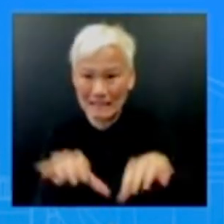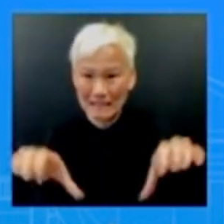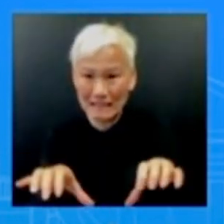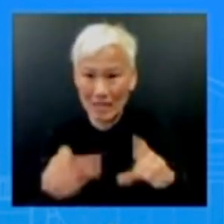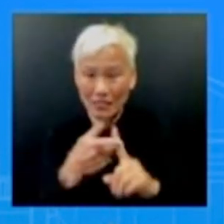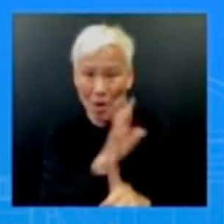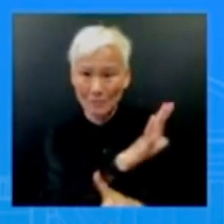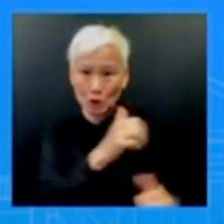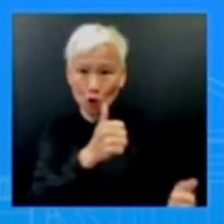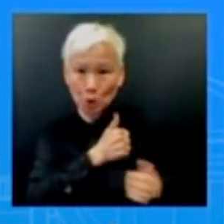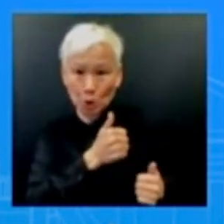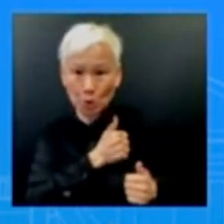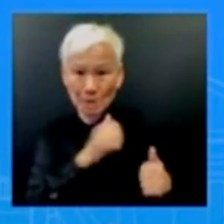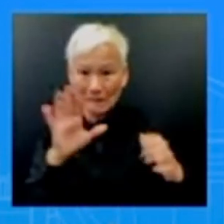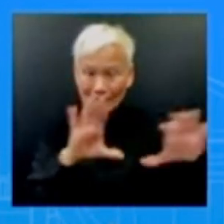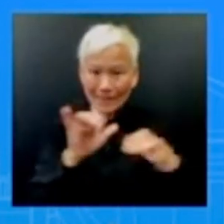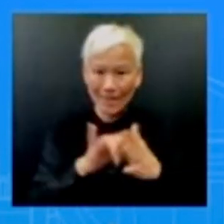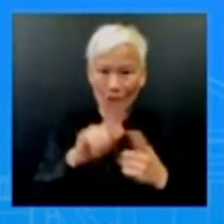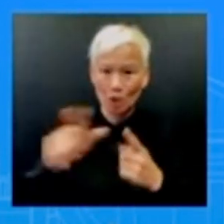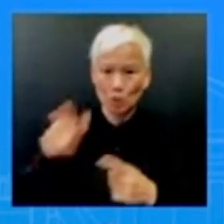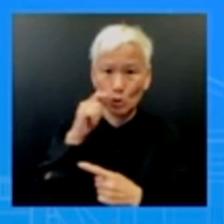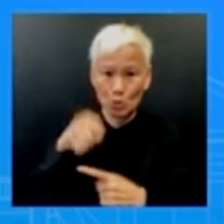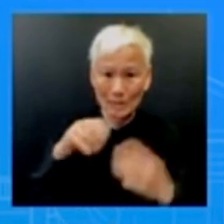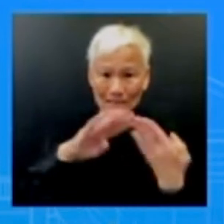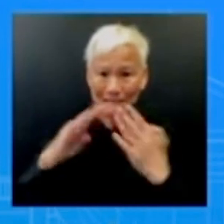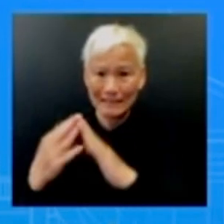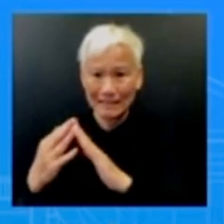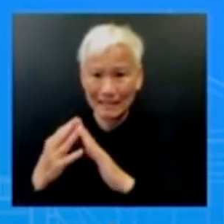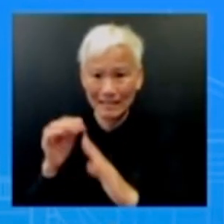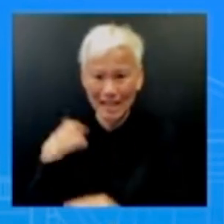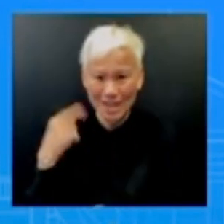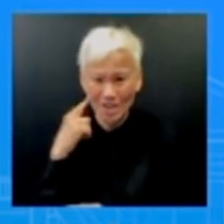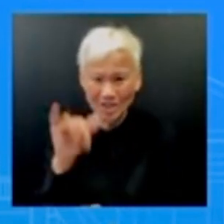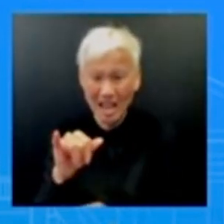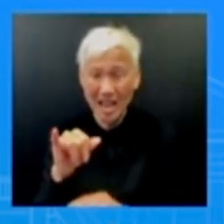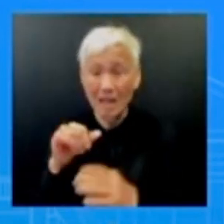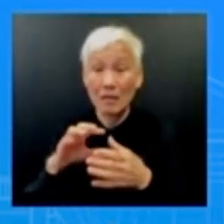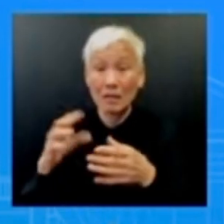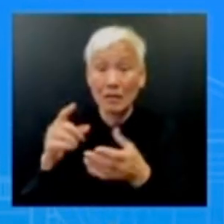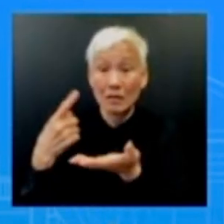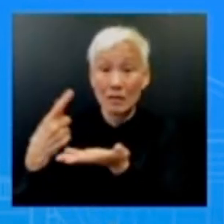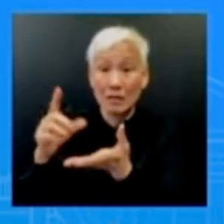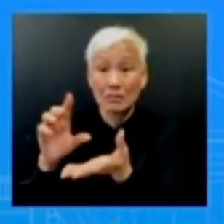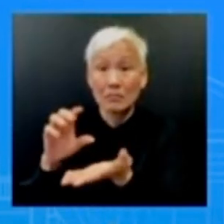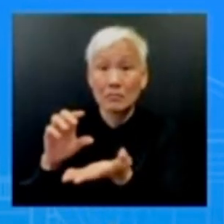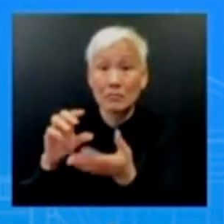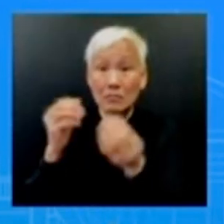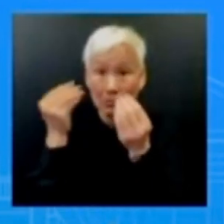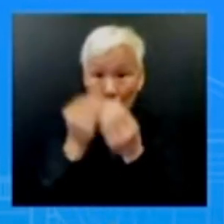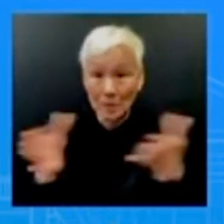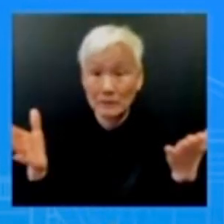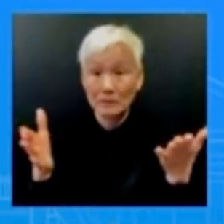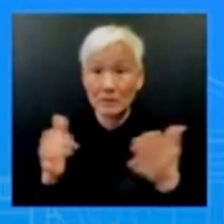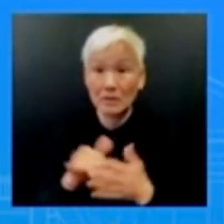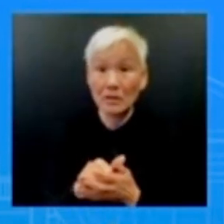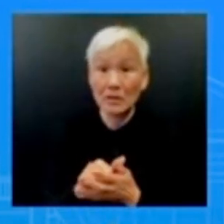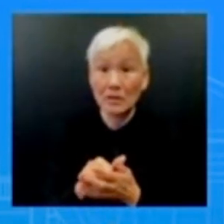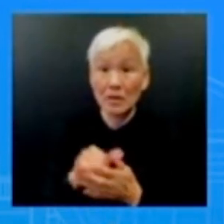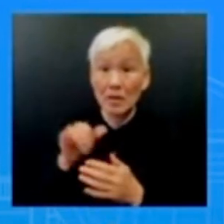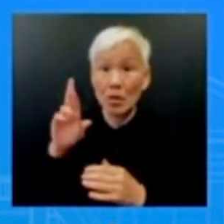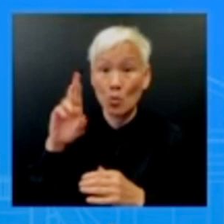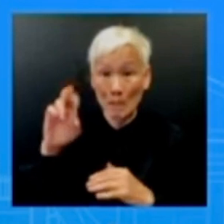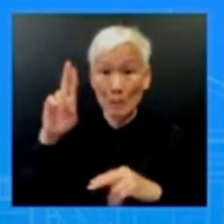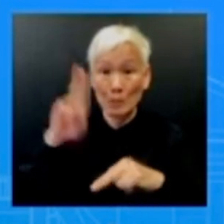I heard in the press release that he was going to look at all the ways they're rebuilding Mariupol. How about the fact that they shouldn't have to rebuild